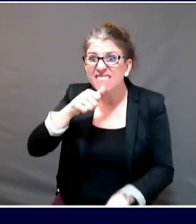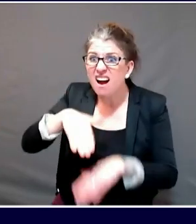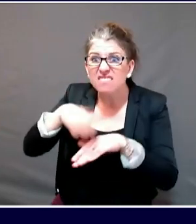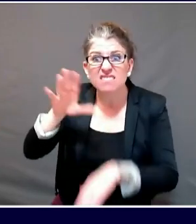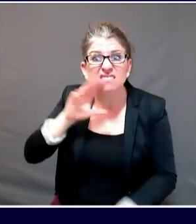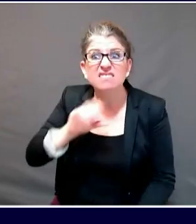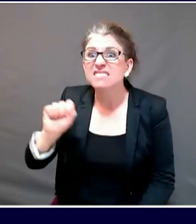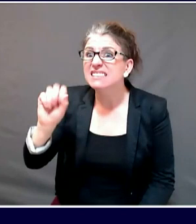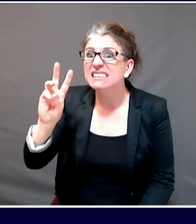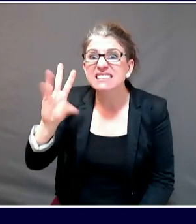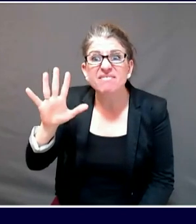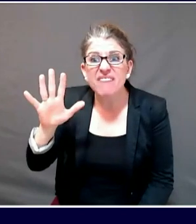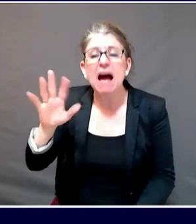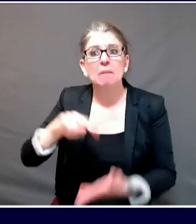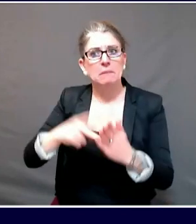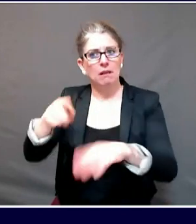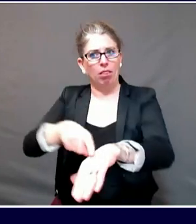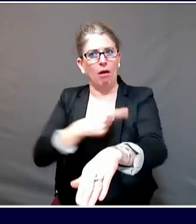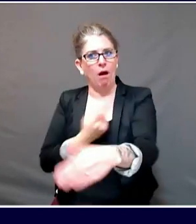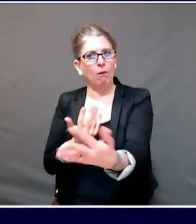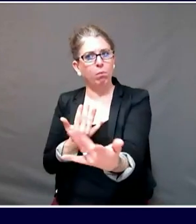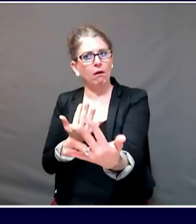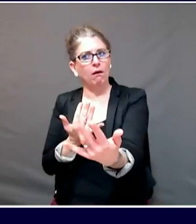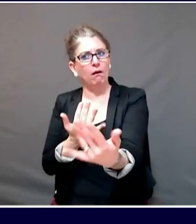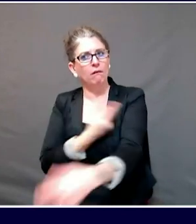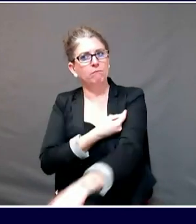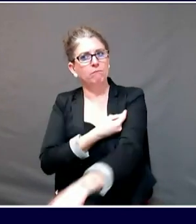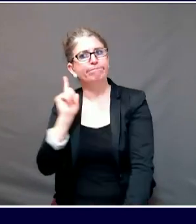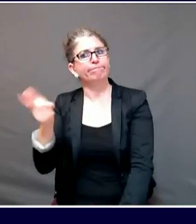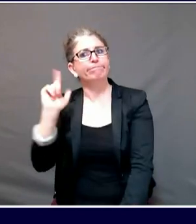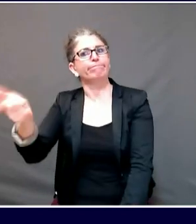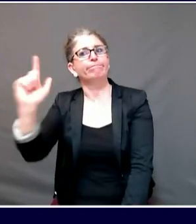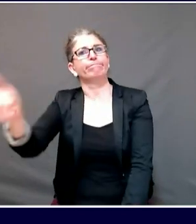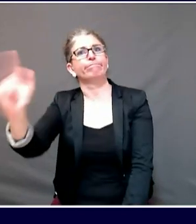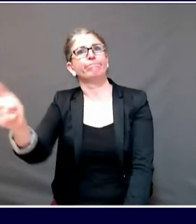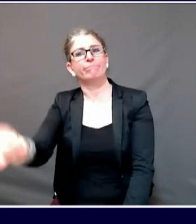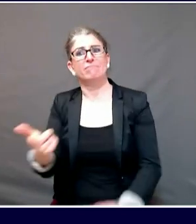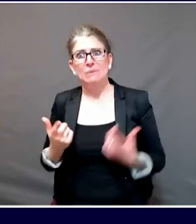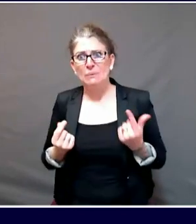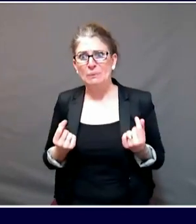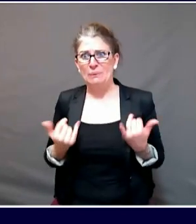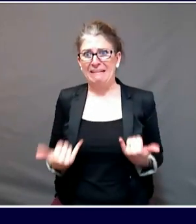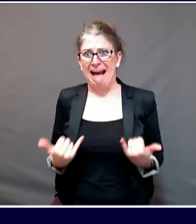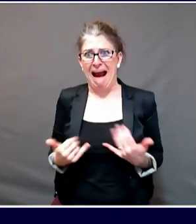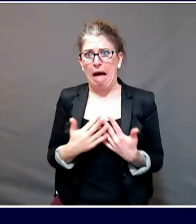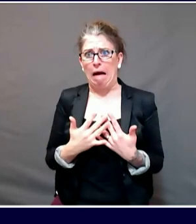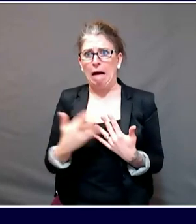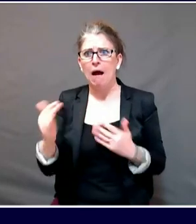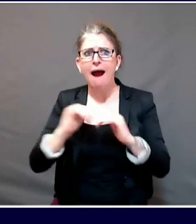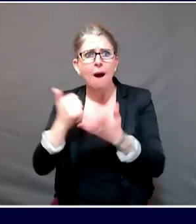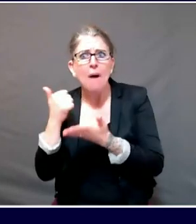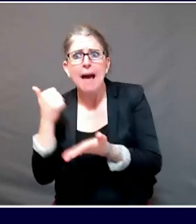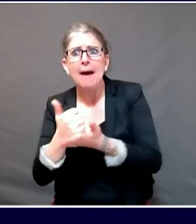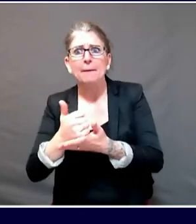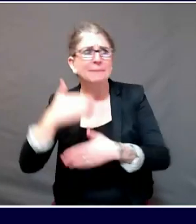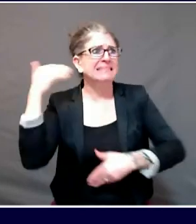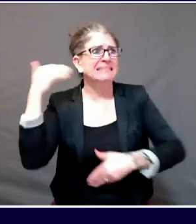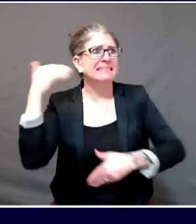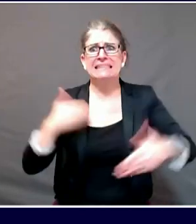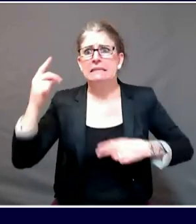we saw after Thanksgiving, the first thing you can do today is simply not to let your guard